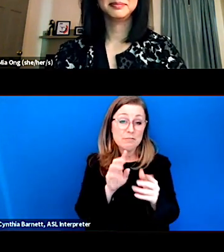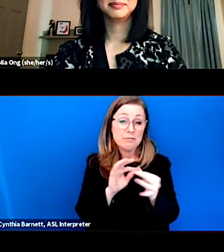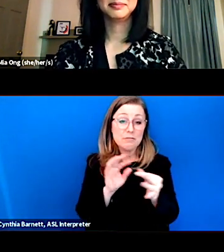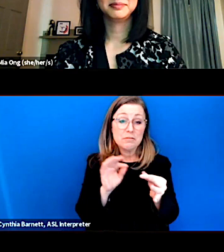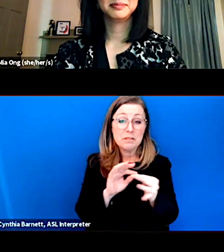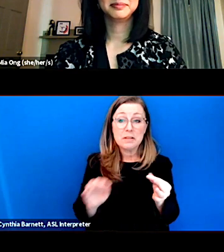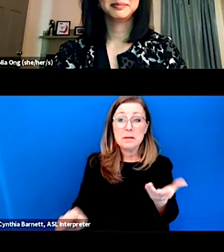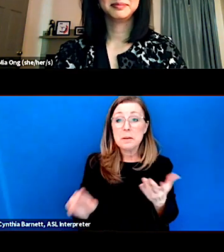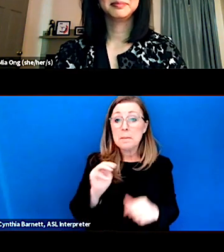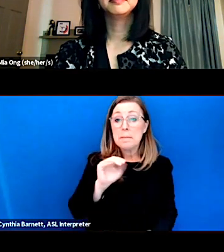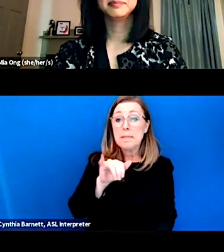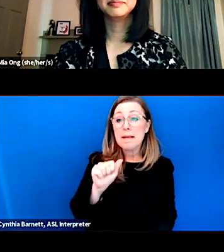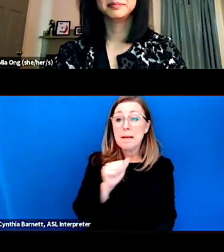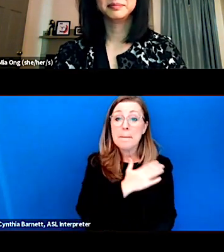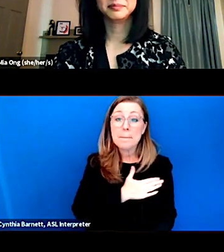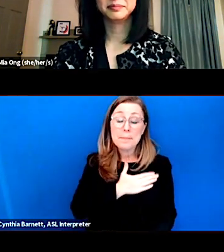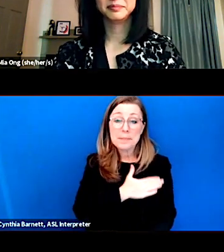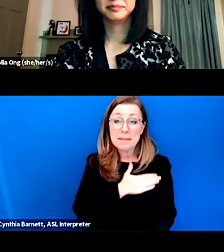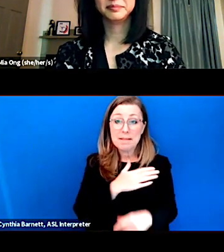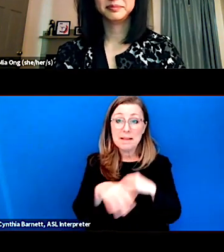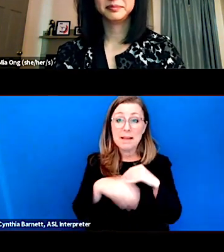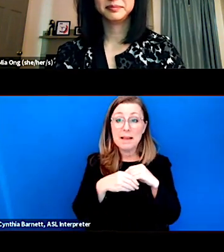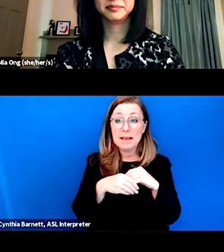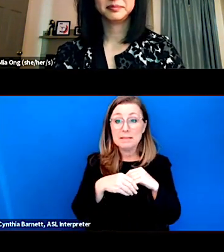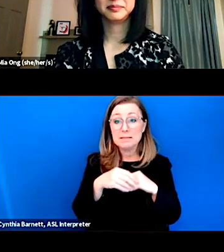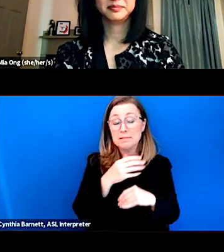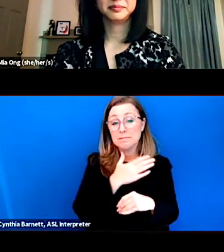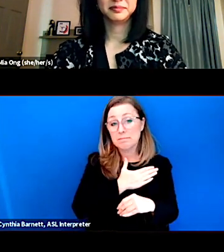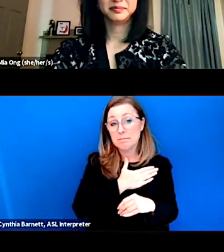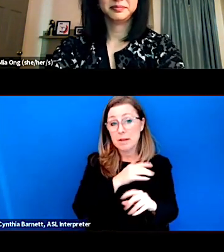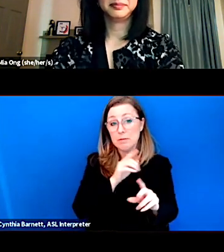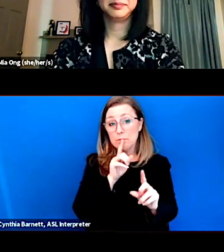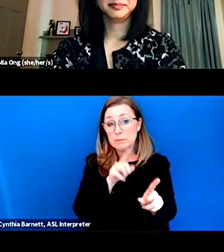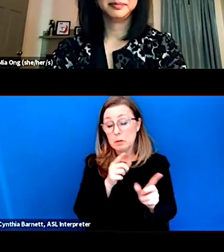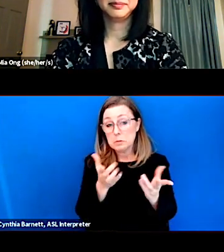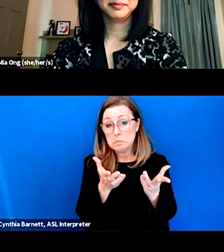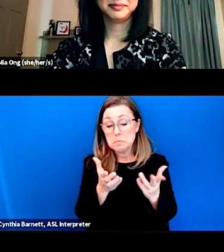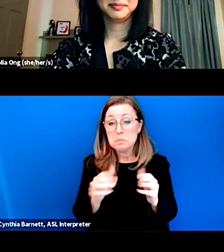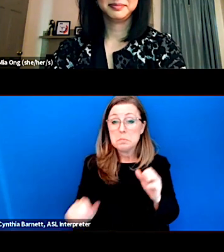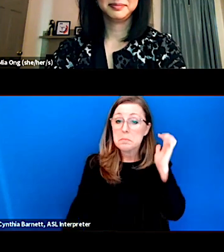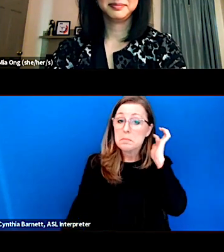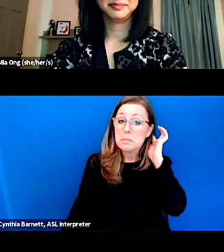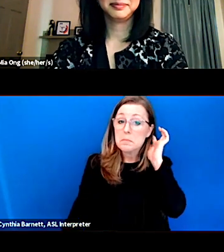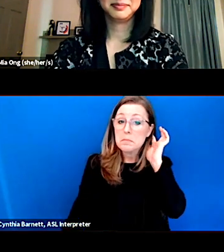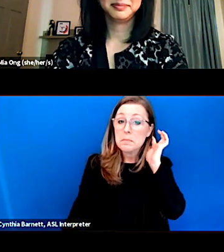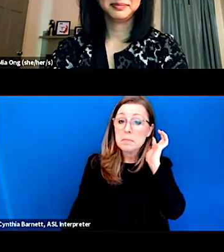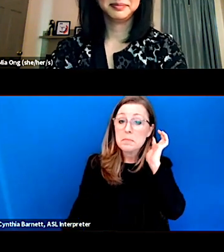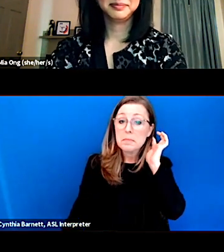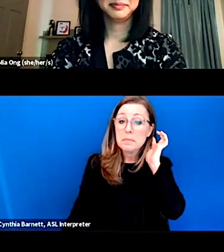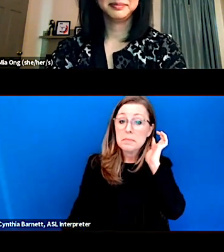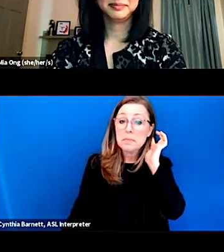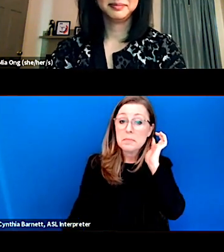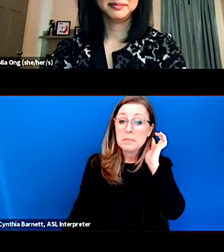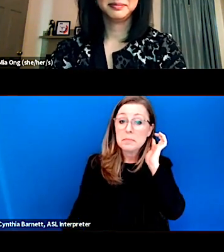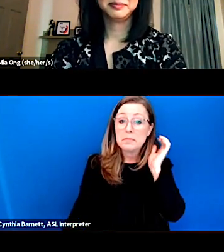add to my response. I think one of the main issues that